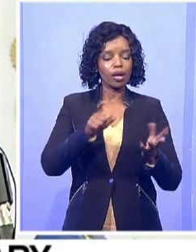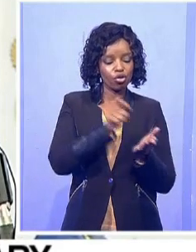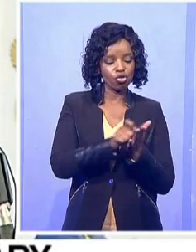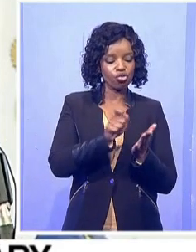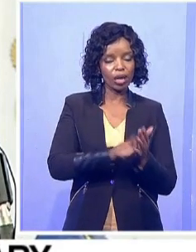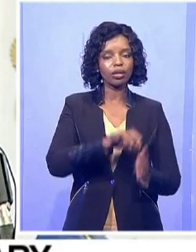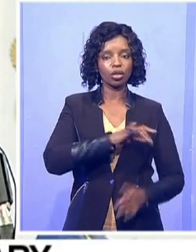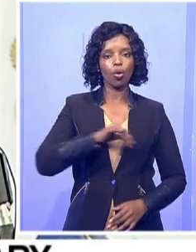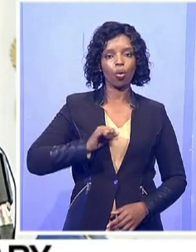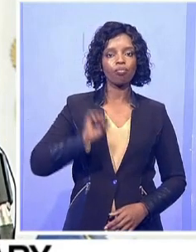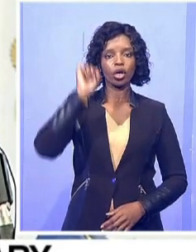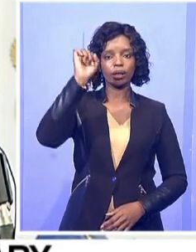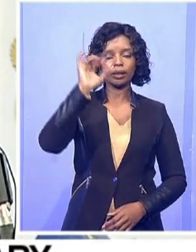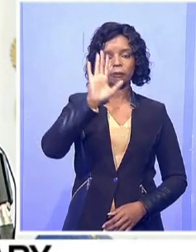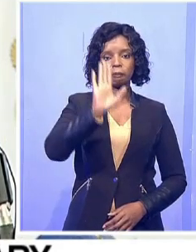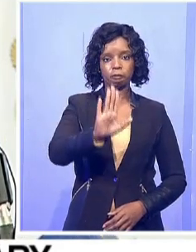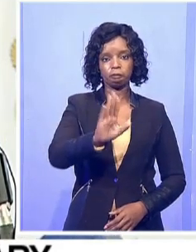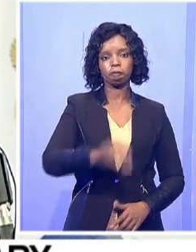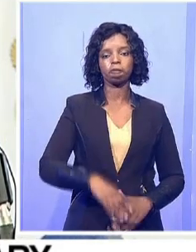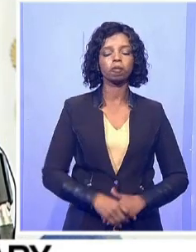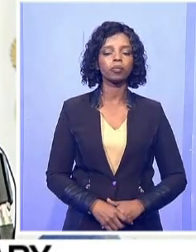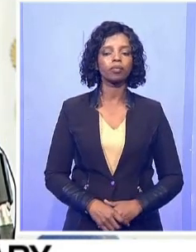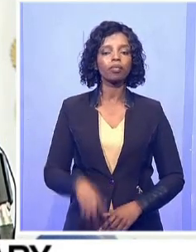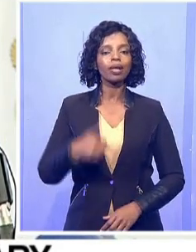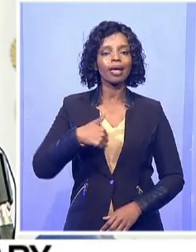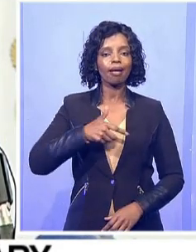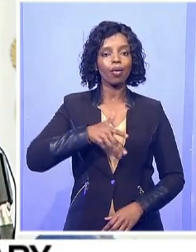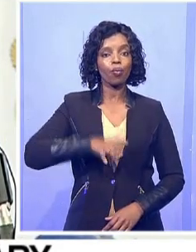And I want to assure her that